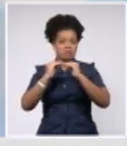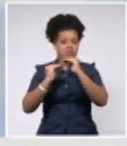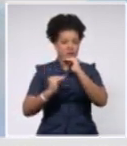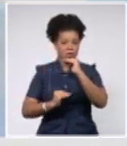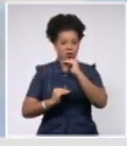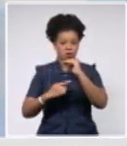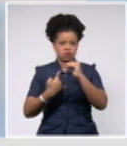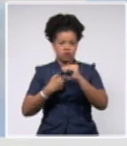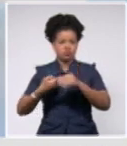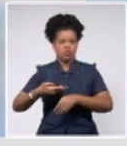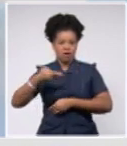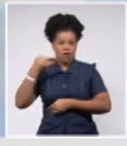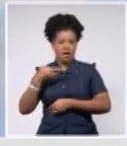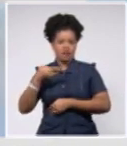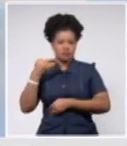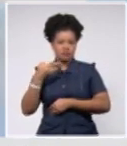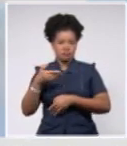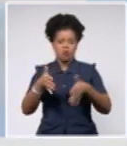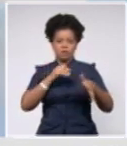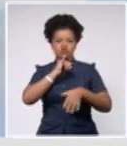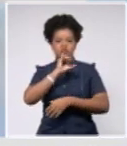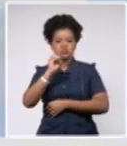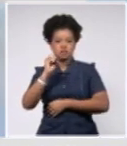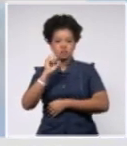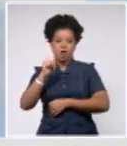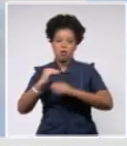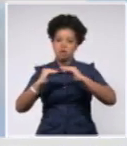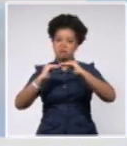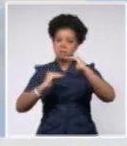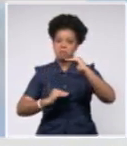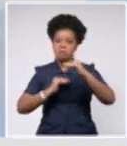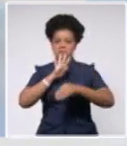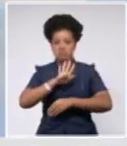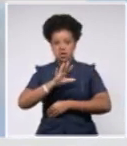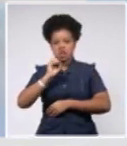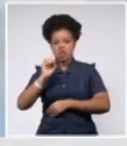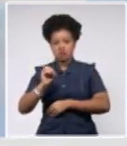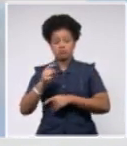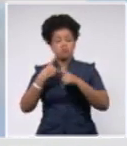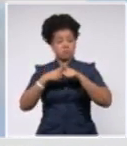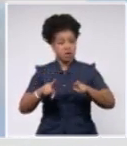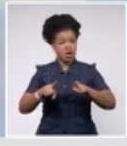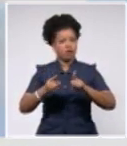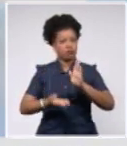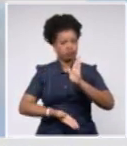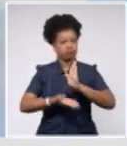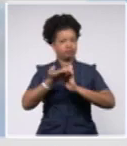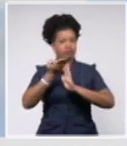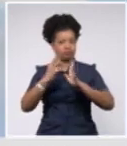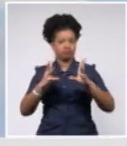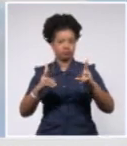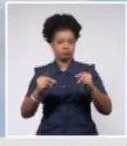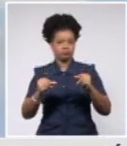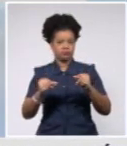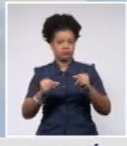cases. Yesterday, we processed over 7,000 samples,